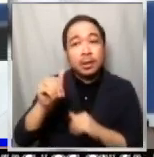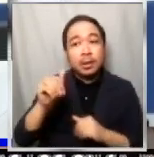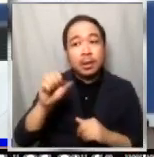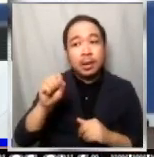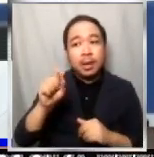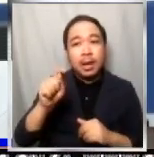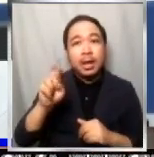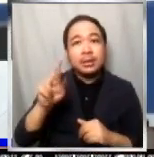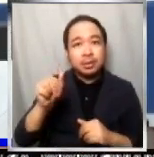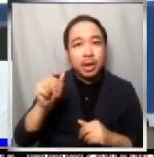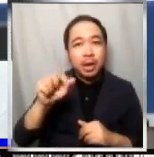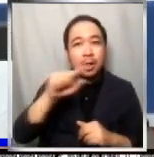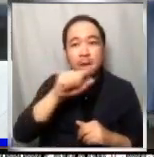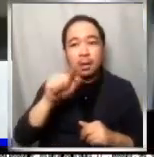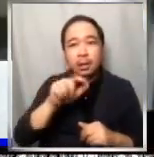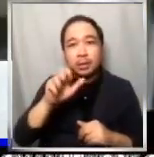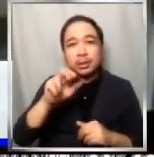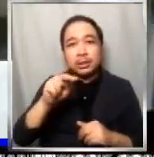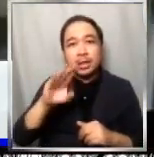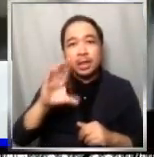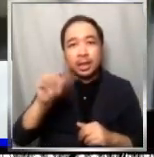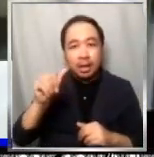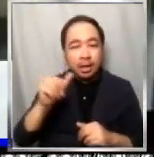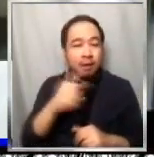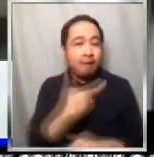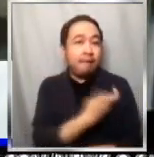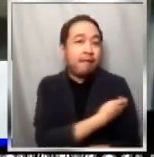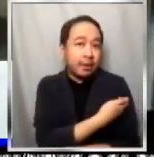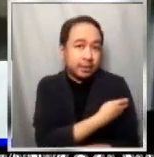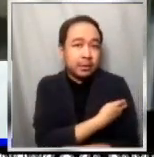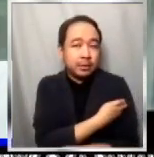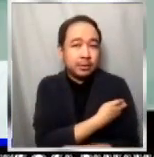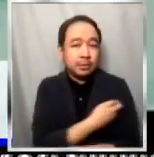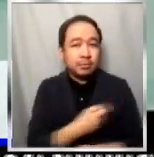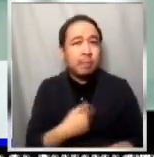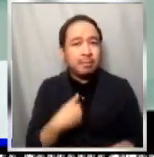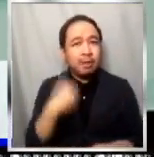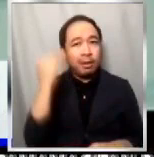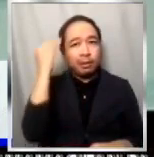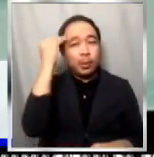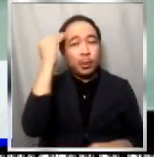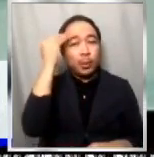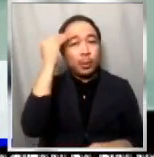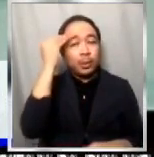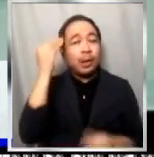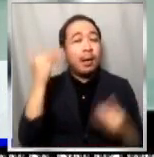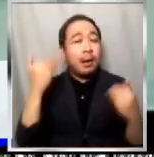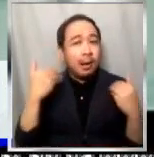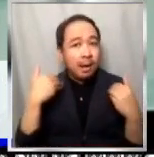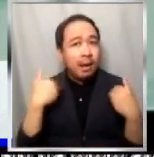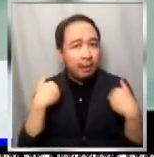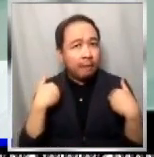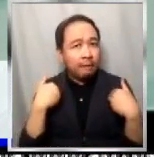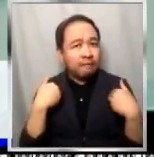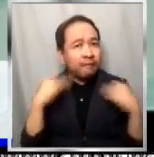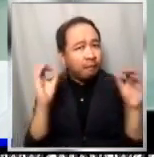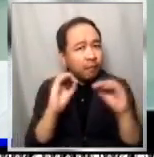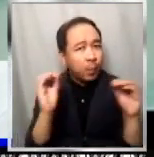AstraZeneca vaccines. My understanding is that there is no requirement in the case